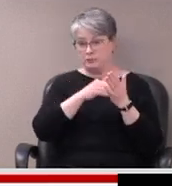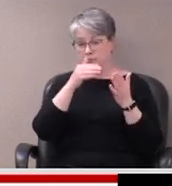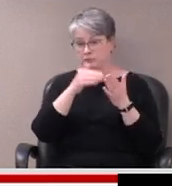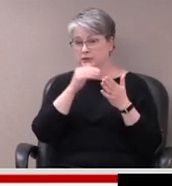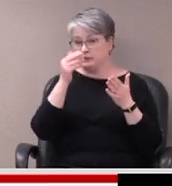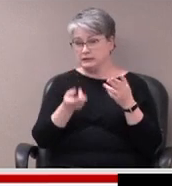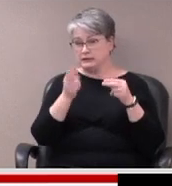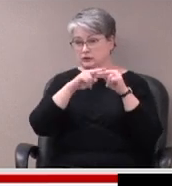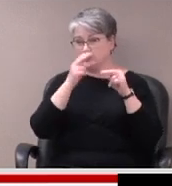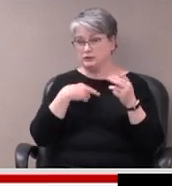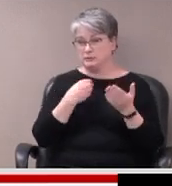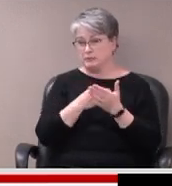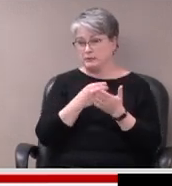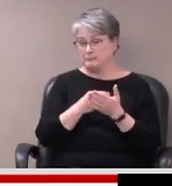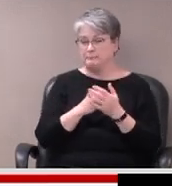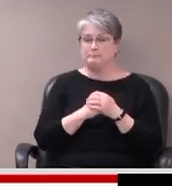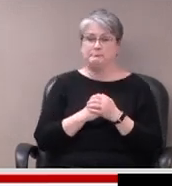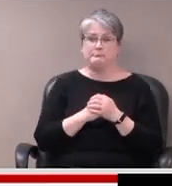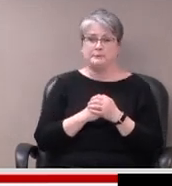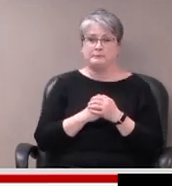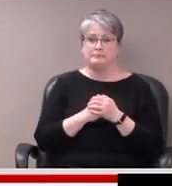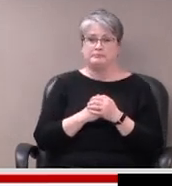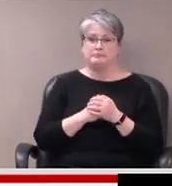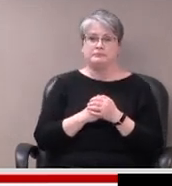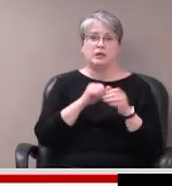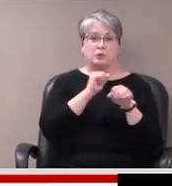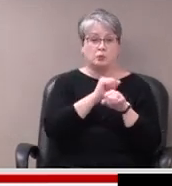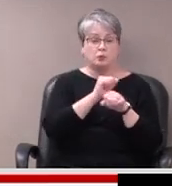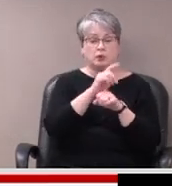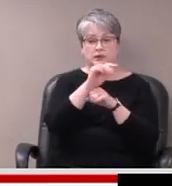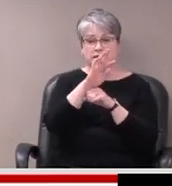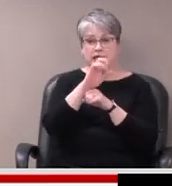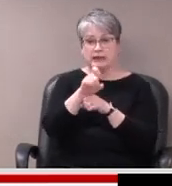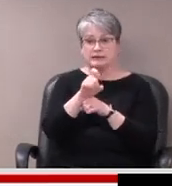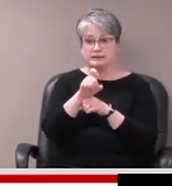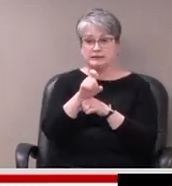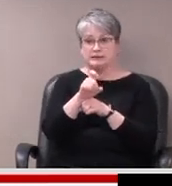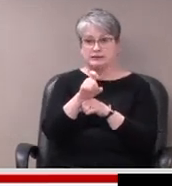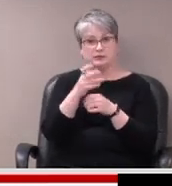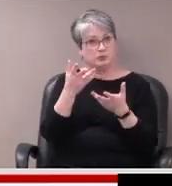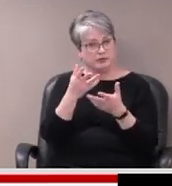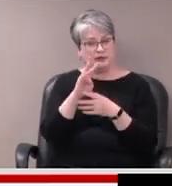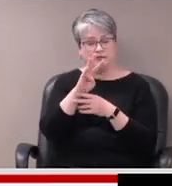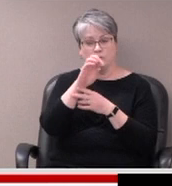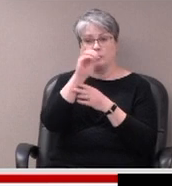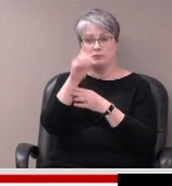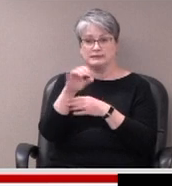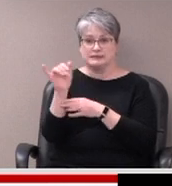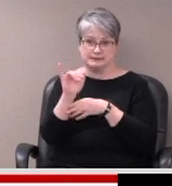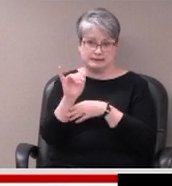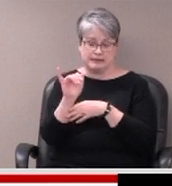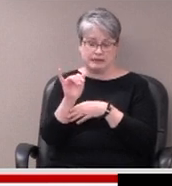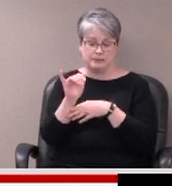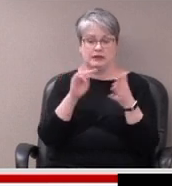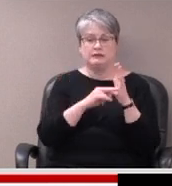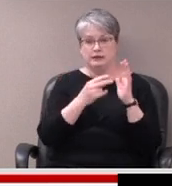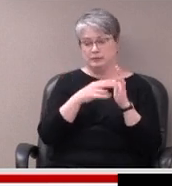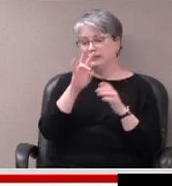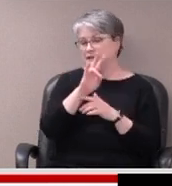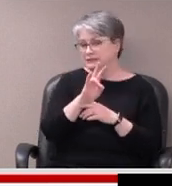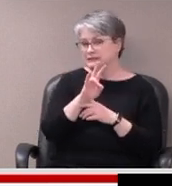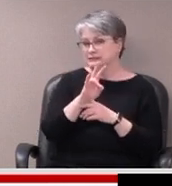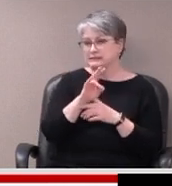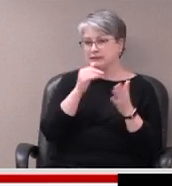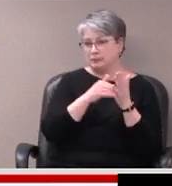increase in revenue. Occupational taxes, we've assumed 4% increase there also, which is a $7